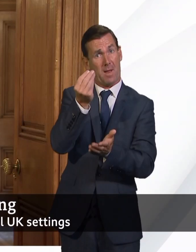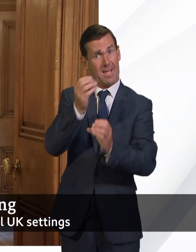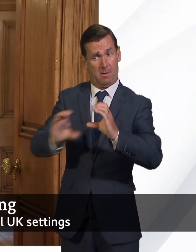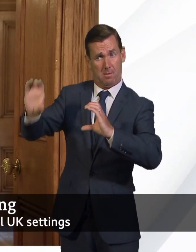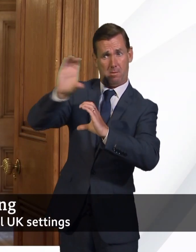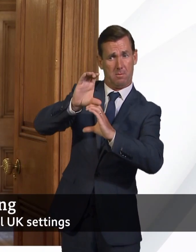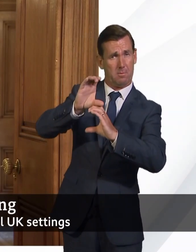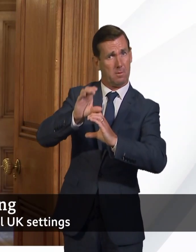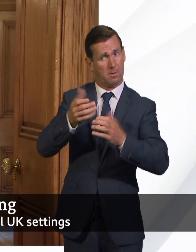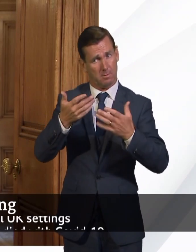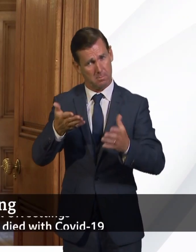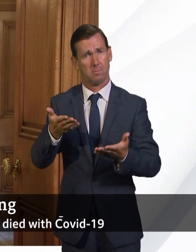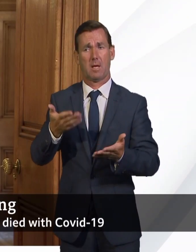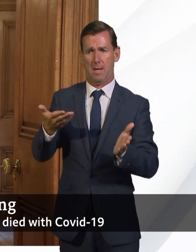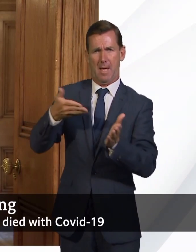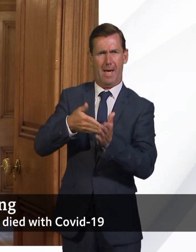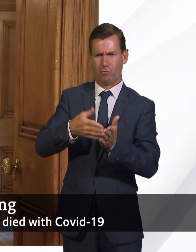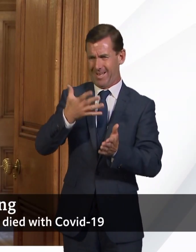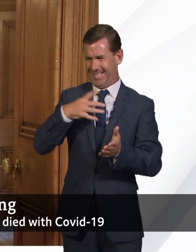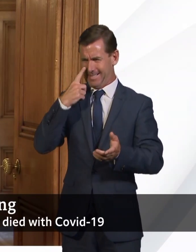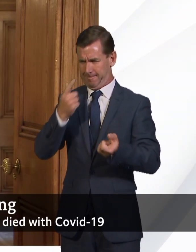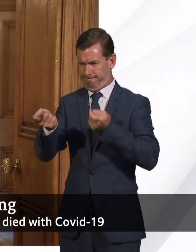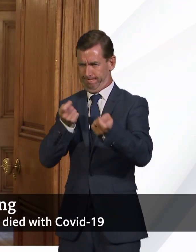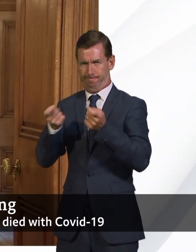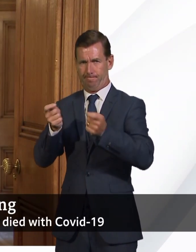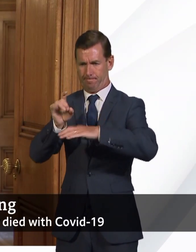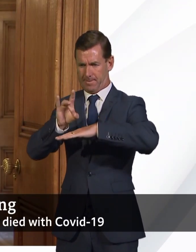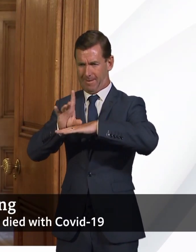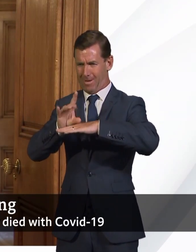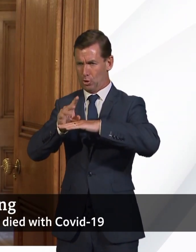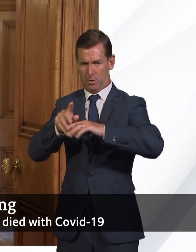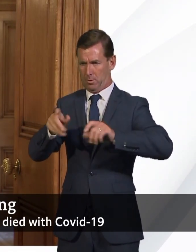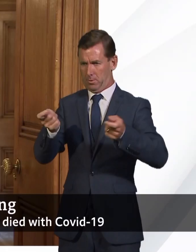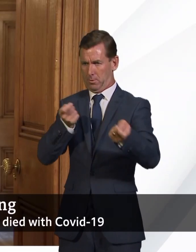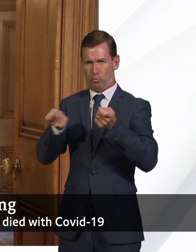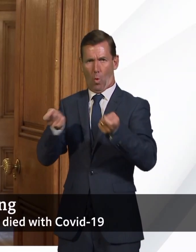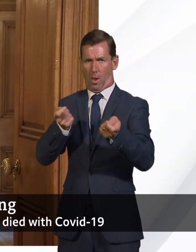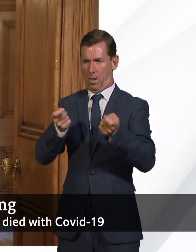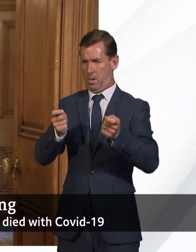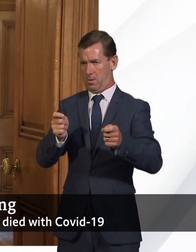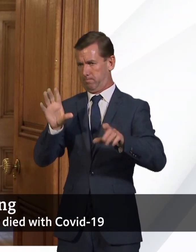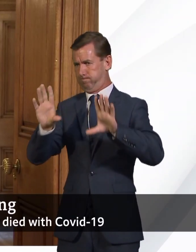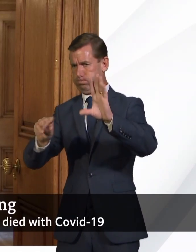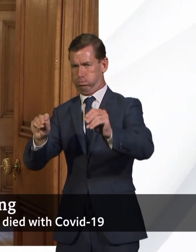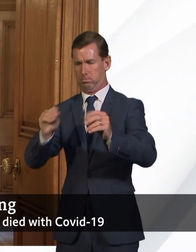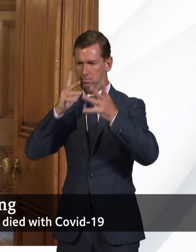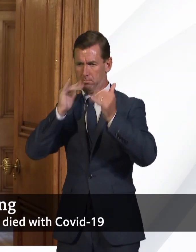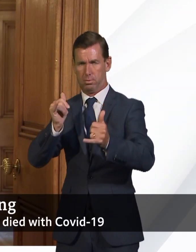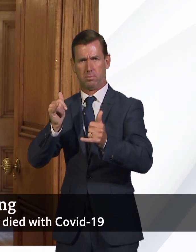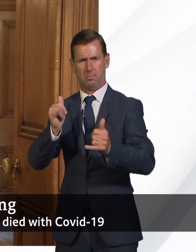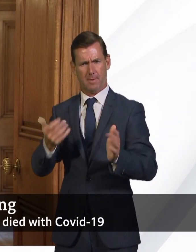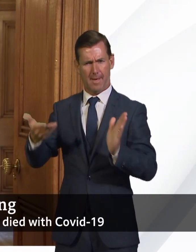start, the infection control processes, building on the infection control processes that we put in right at the start and have